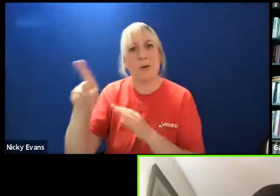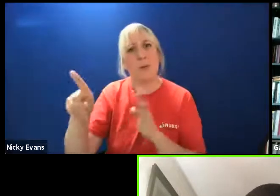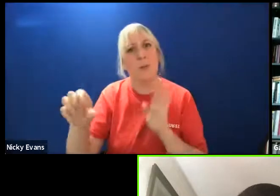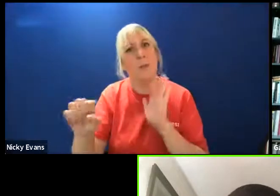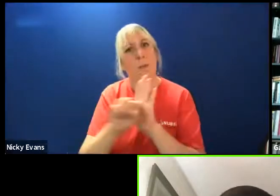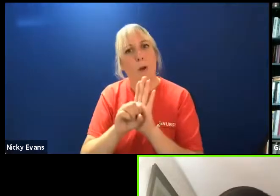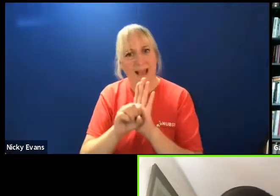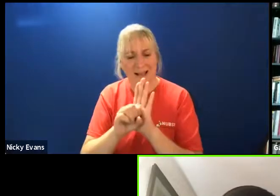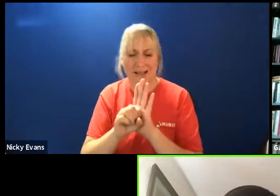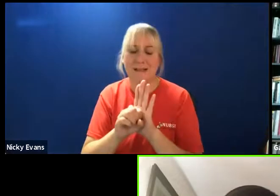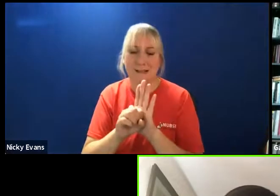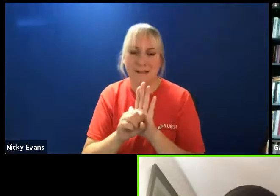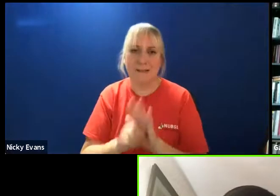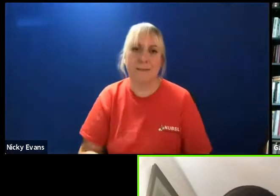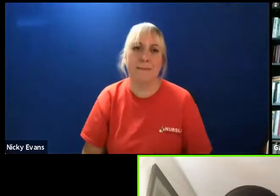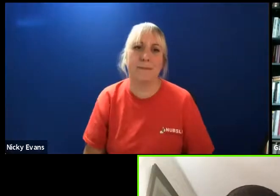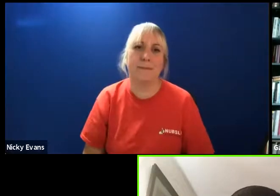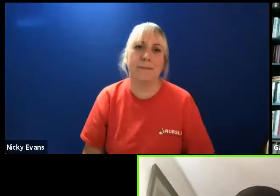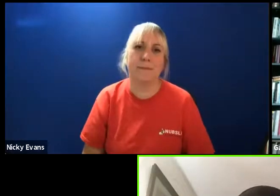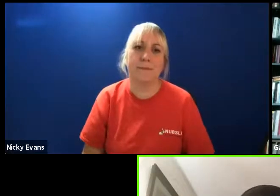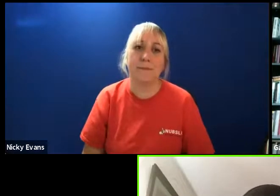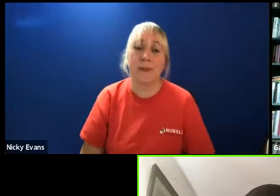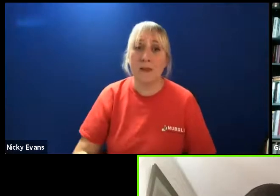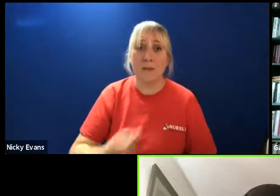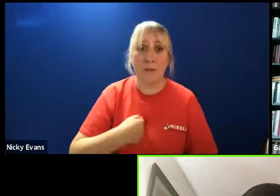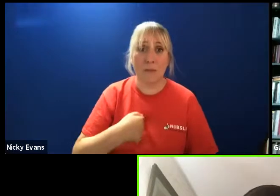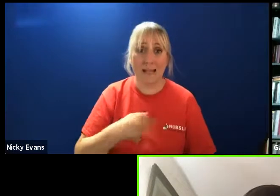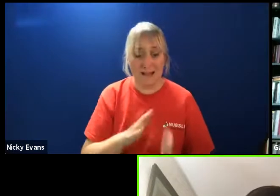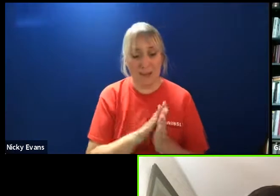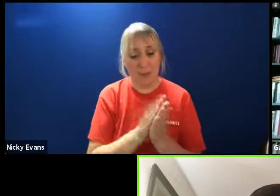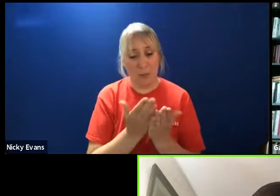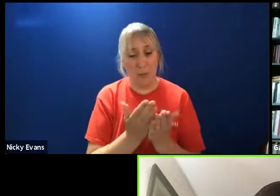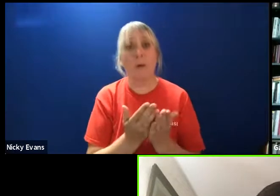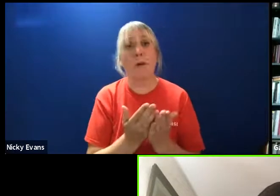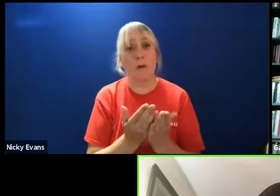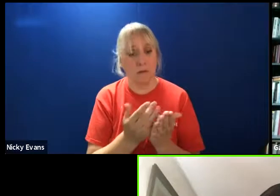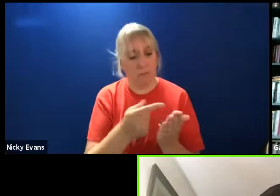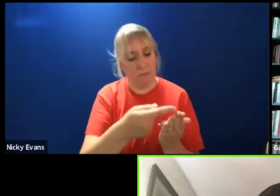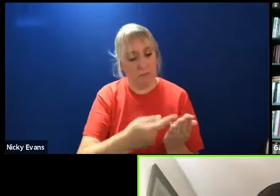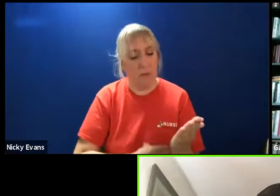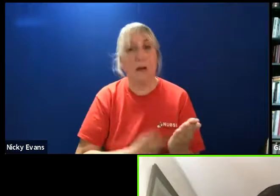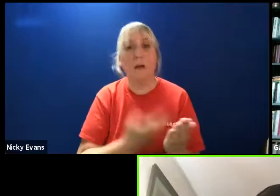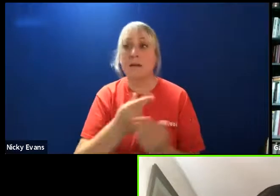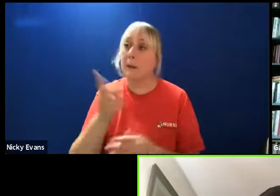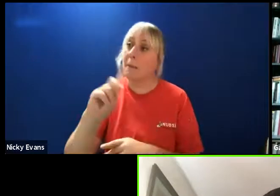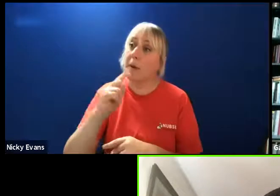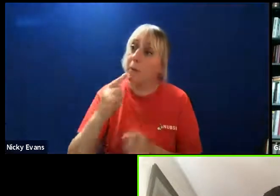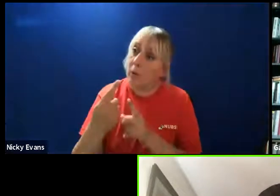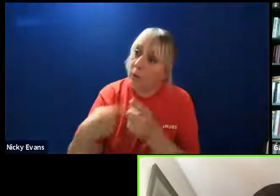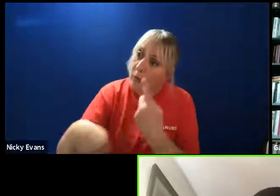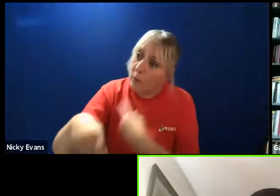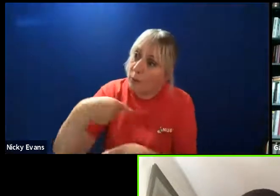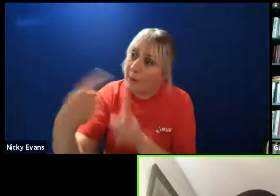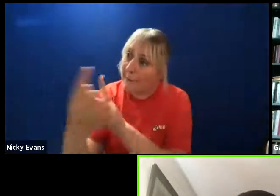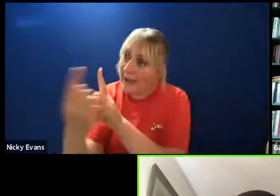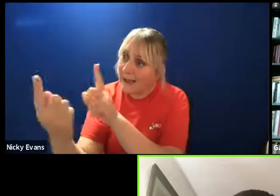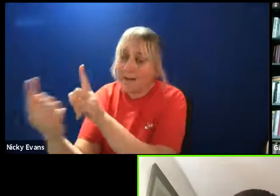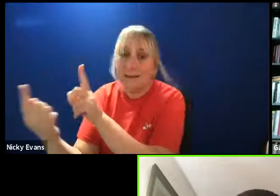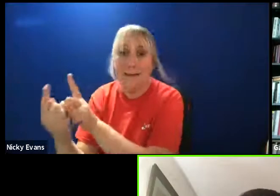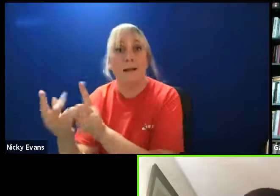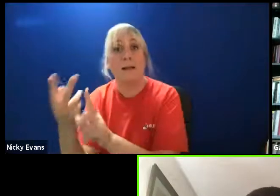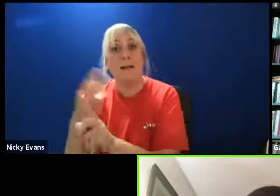And the most powerful narrative for me in the book was the words of some of the people that we met who said that, some of the Black